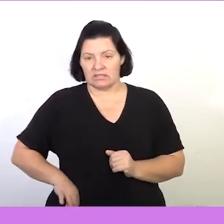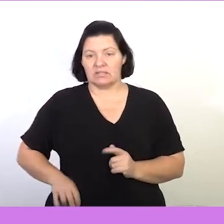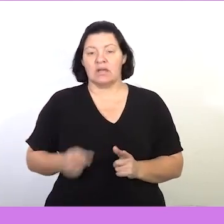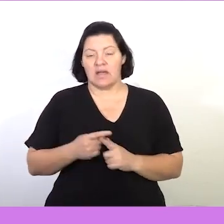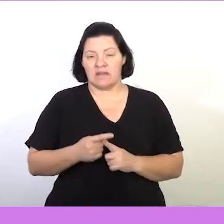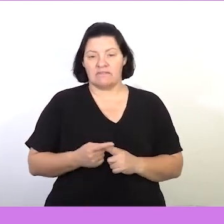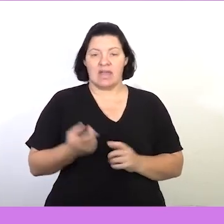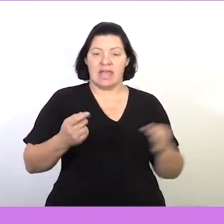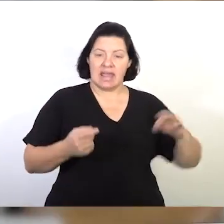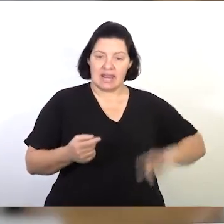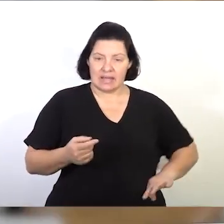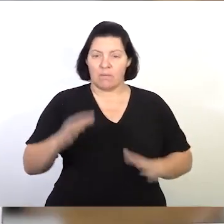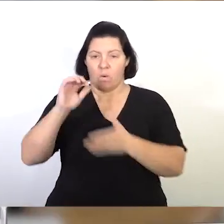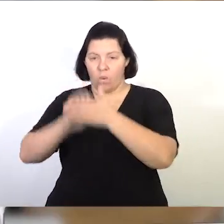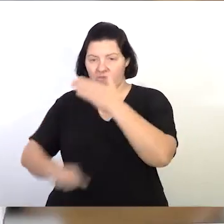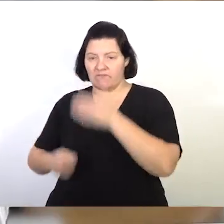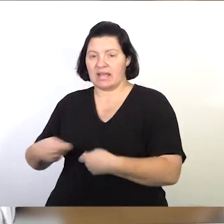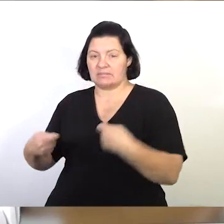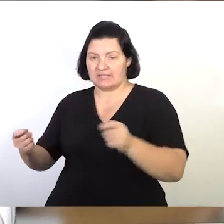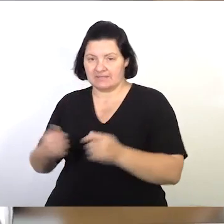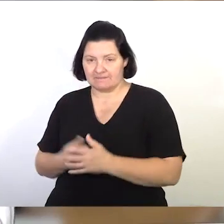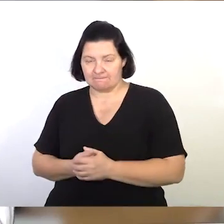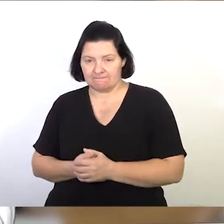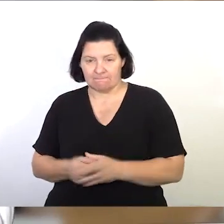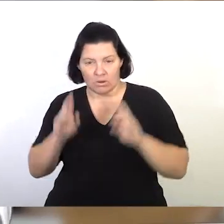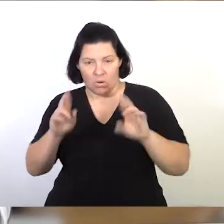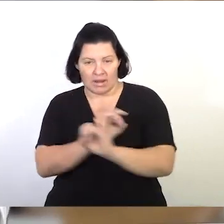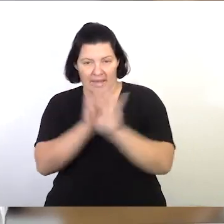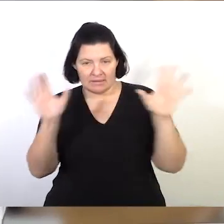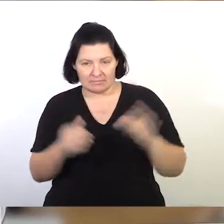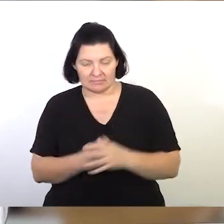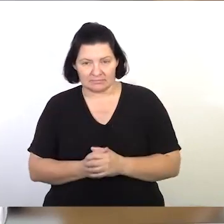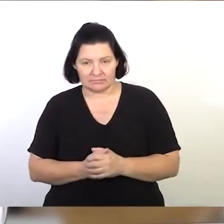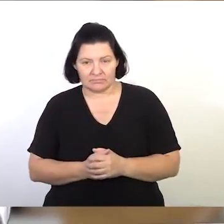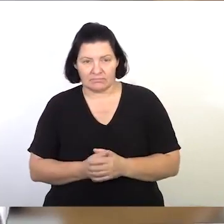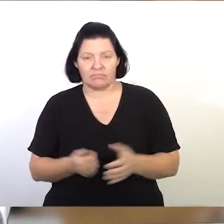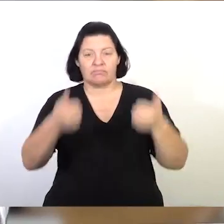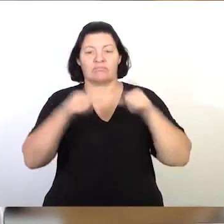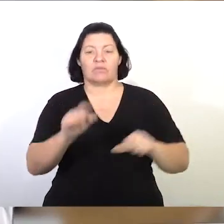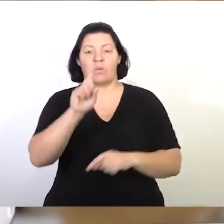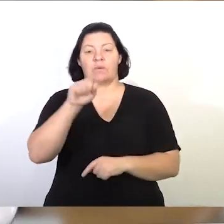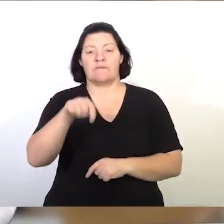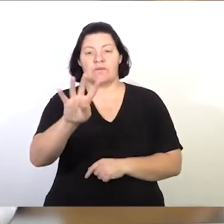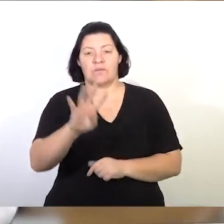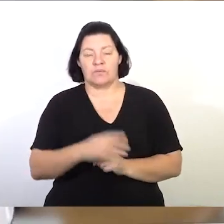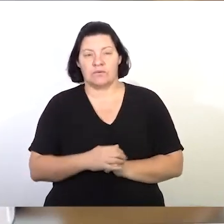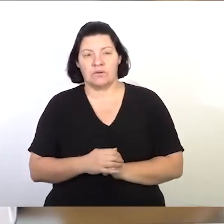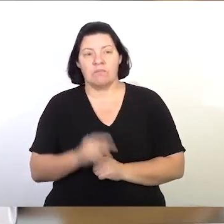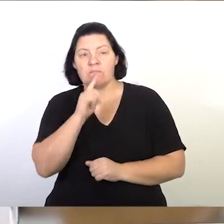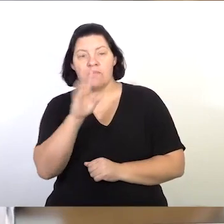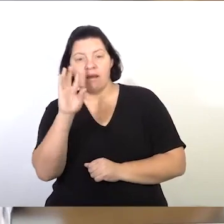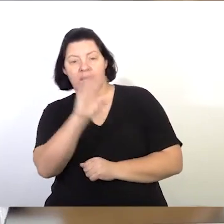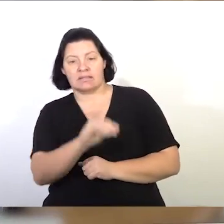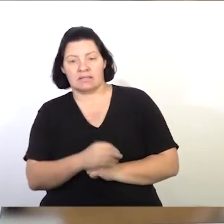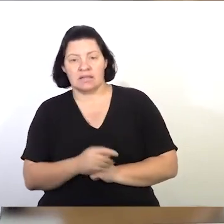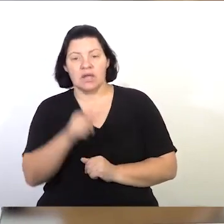loss, you take your income minus your expenses. Okay, I hope that is clear. Now moving on to 1.4.